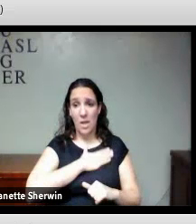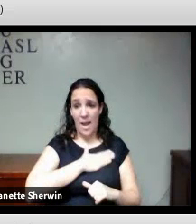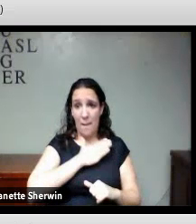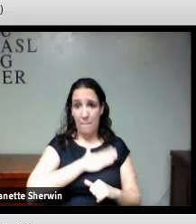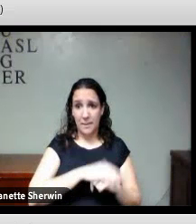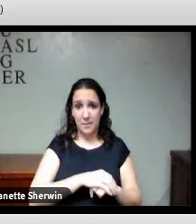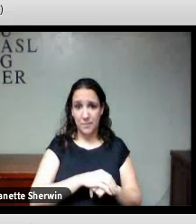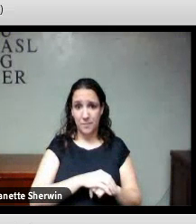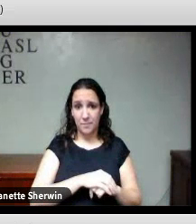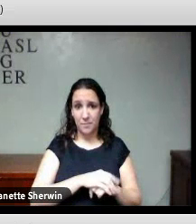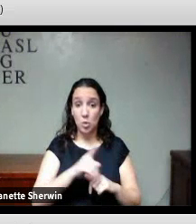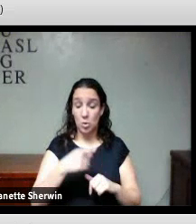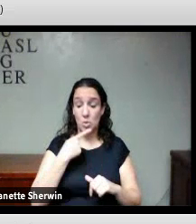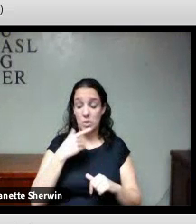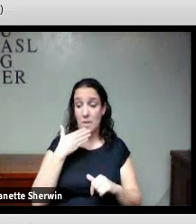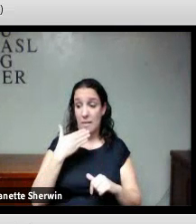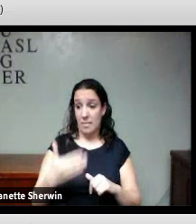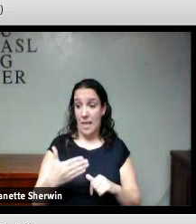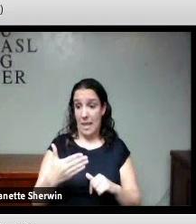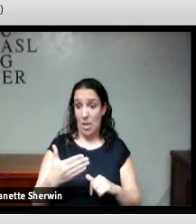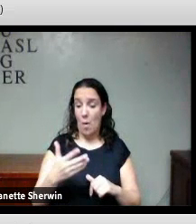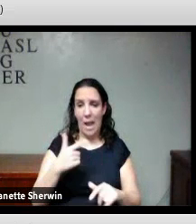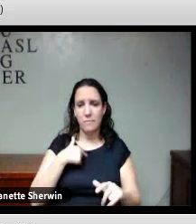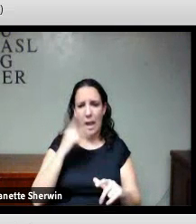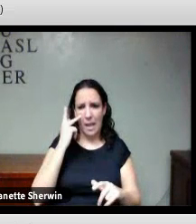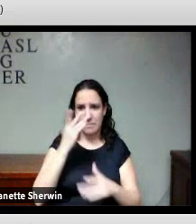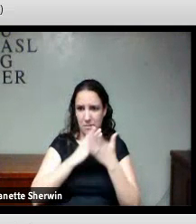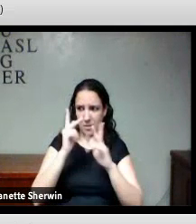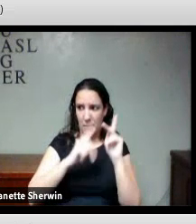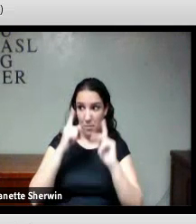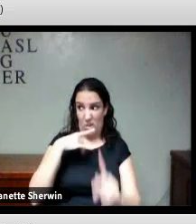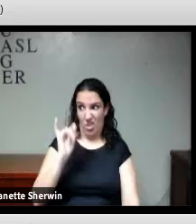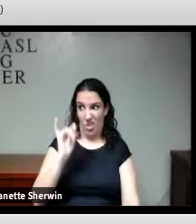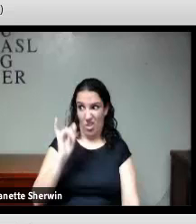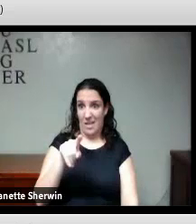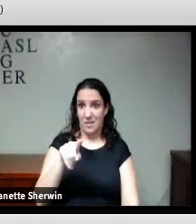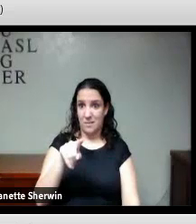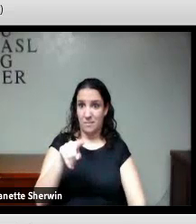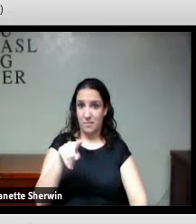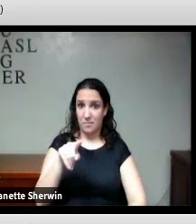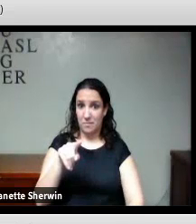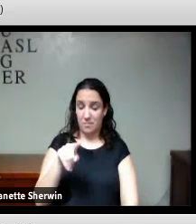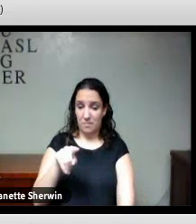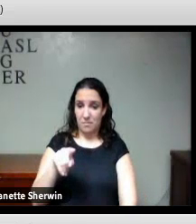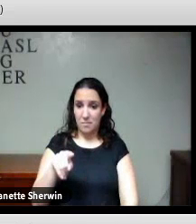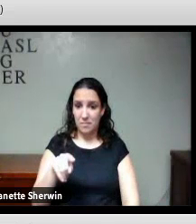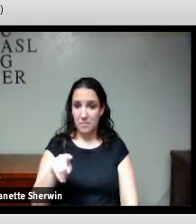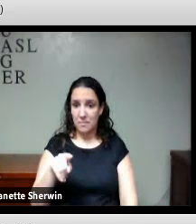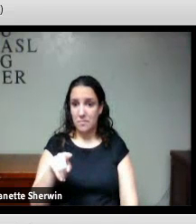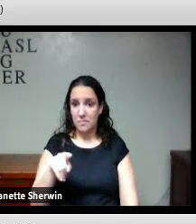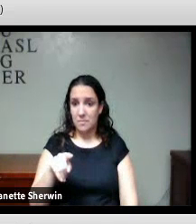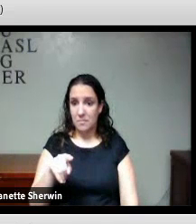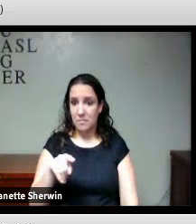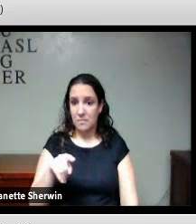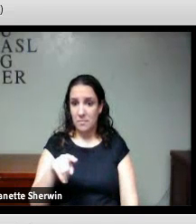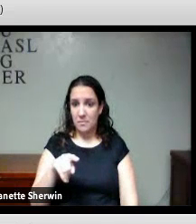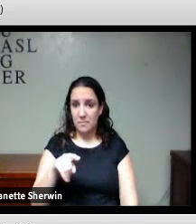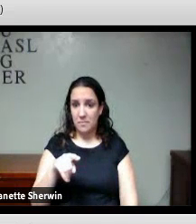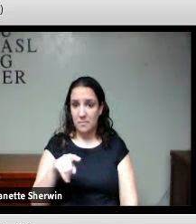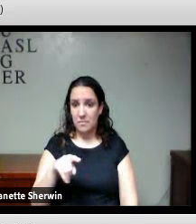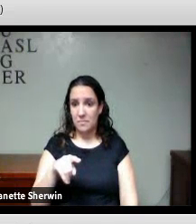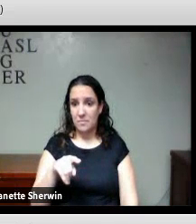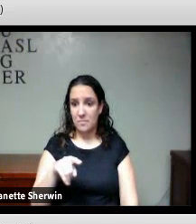was saying thank you, and I've seen people look like this when they've said thank you in an angry situation, then you not only you weren't